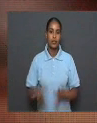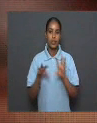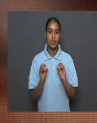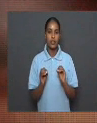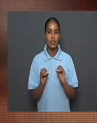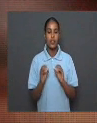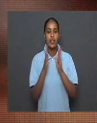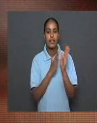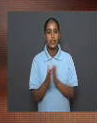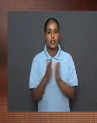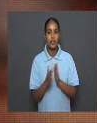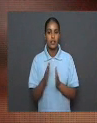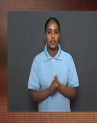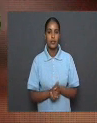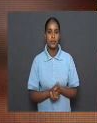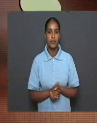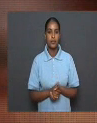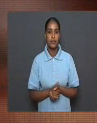Students, let's get ready.